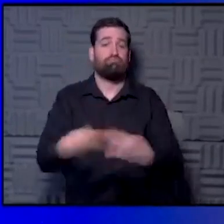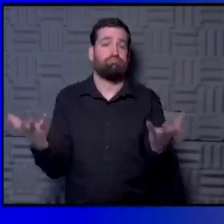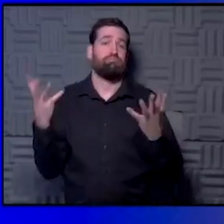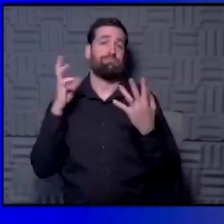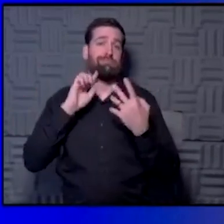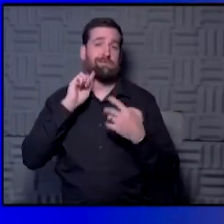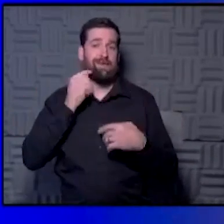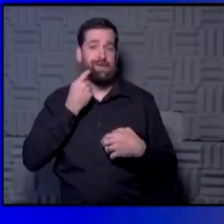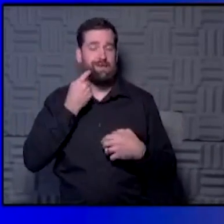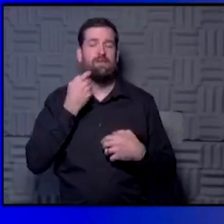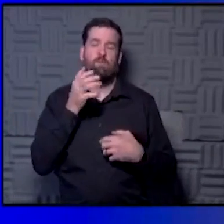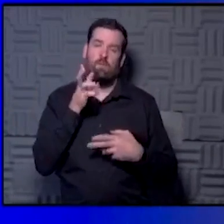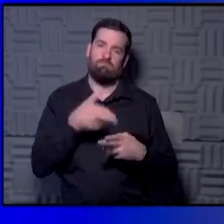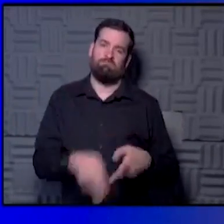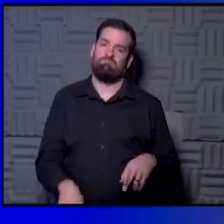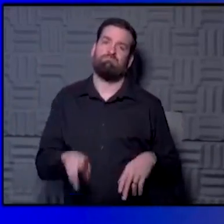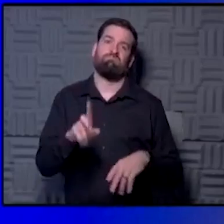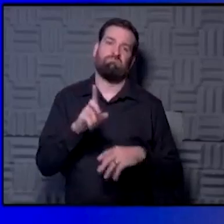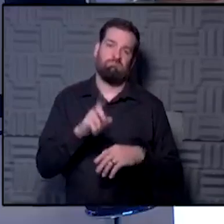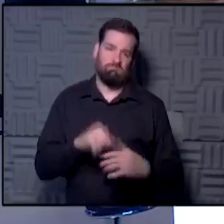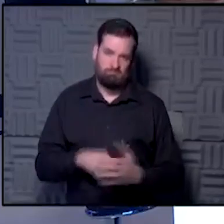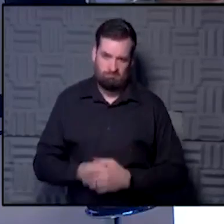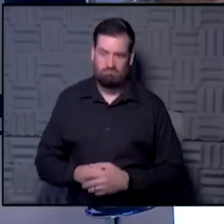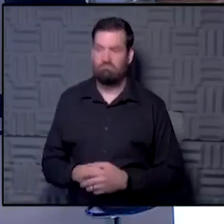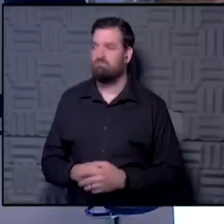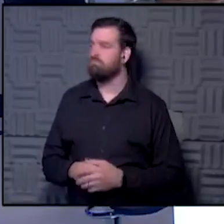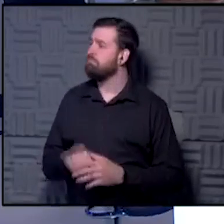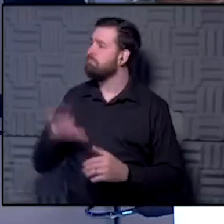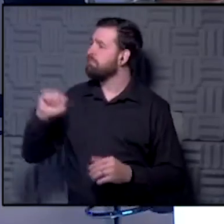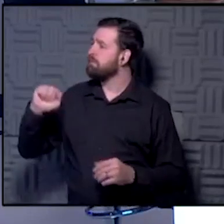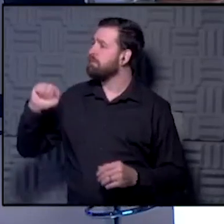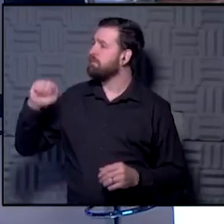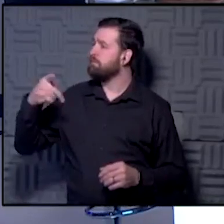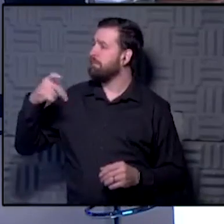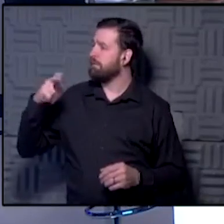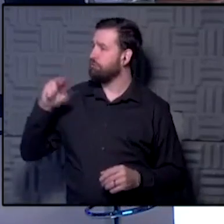to children is going to be very brief as well. So Spencer, what are you guys